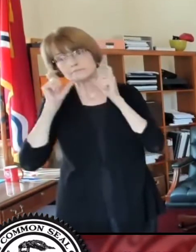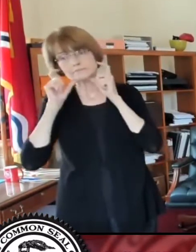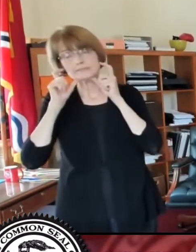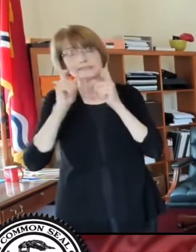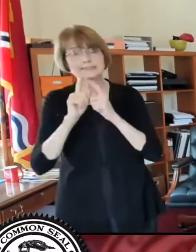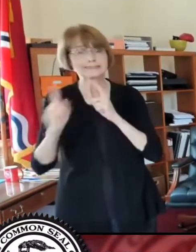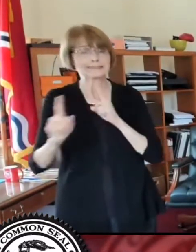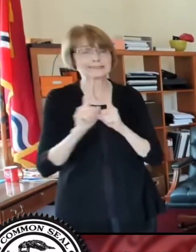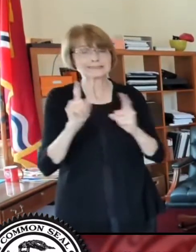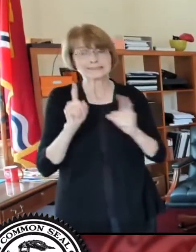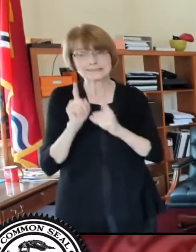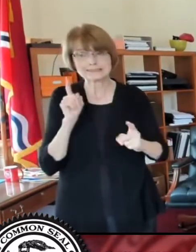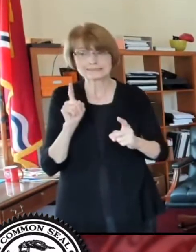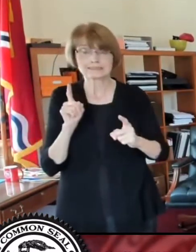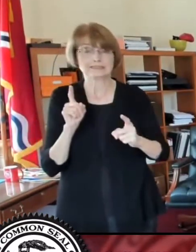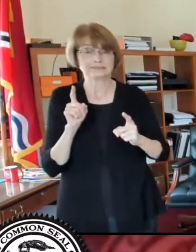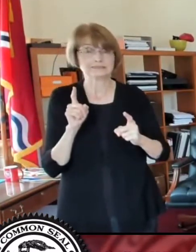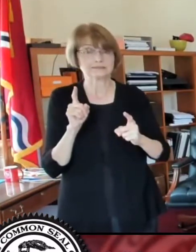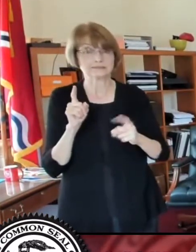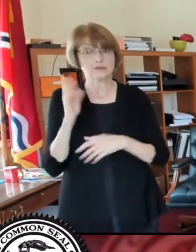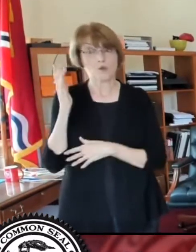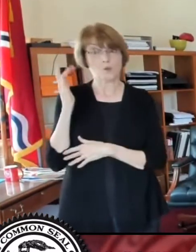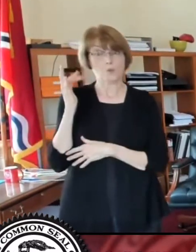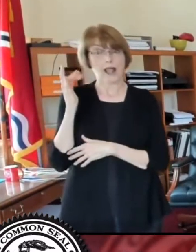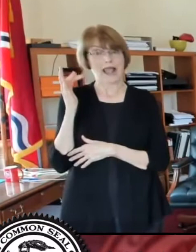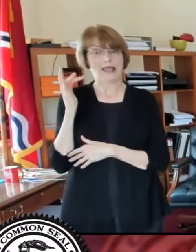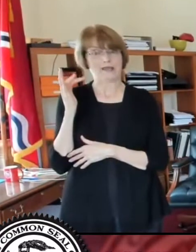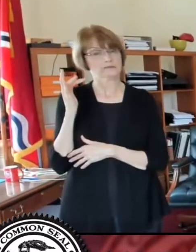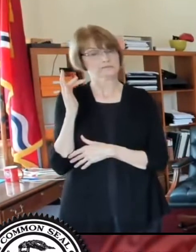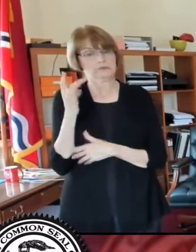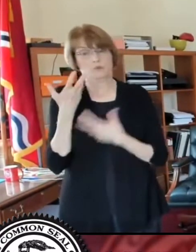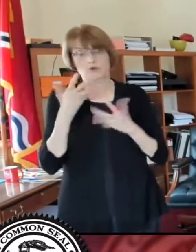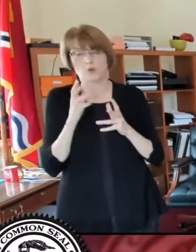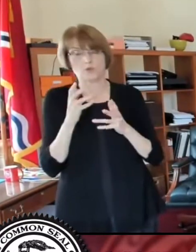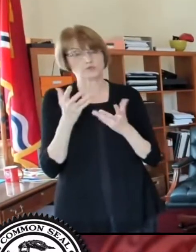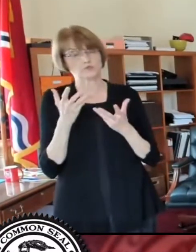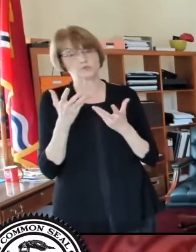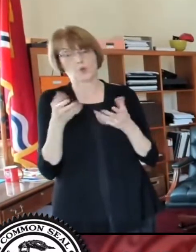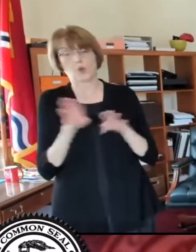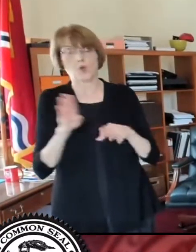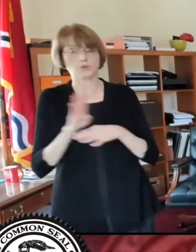socially distance so that we don't have to pull back even further than that.